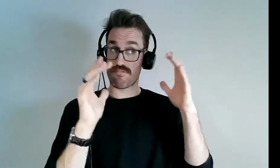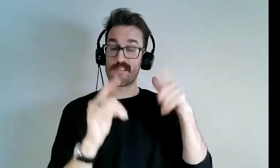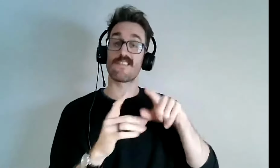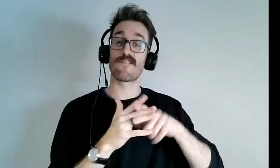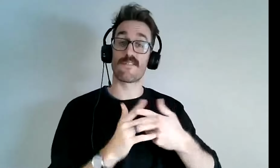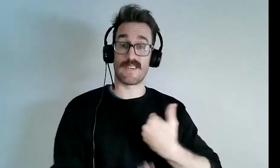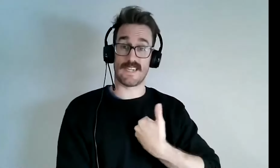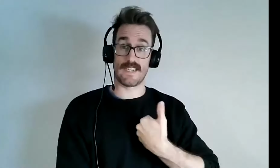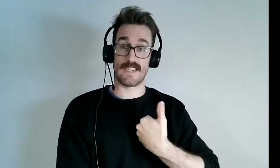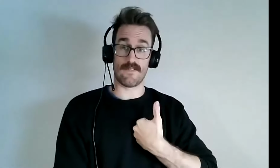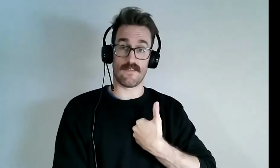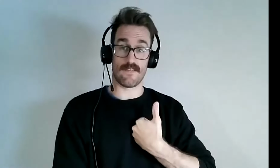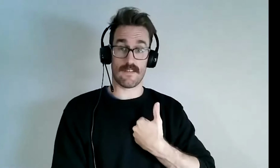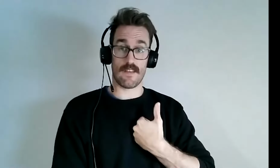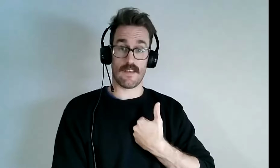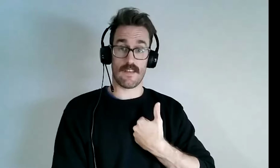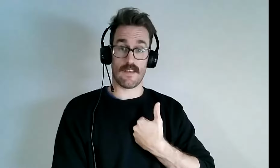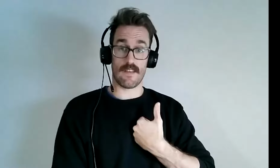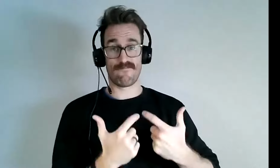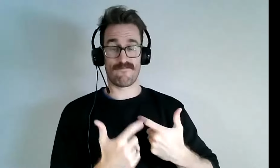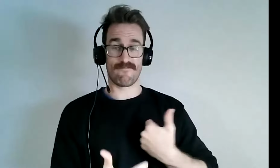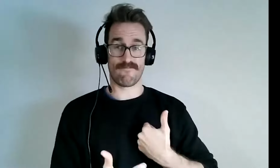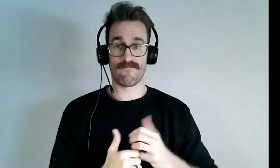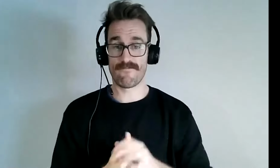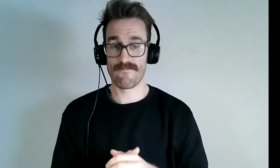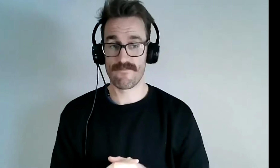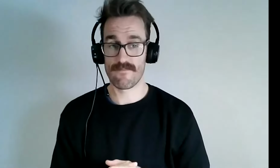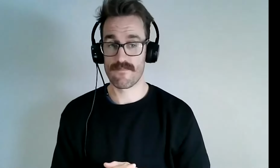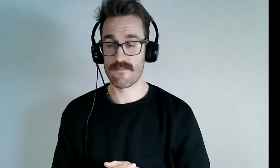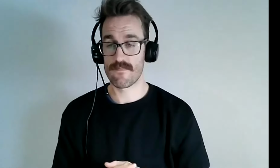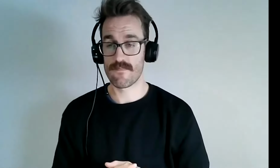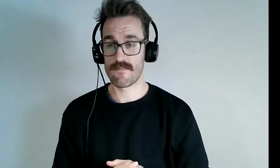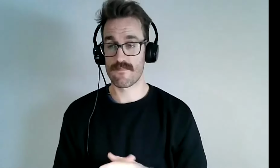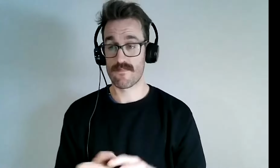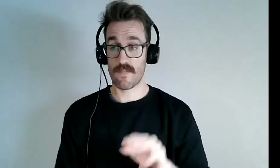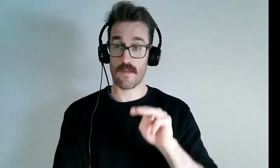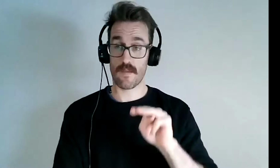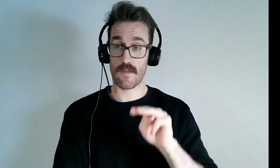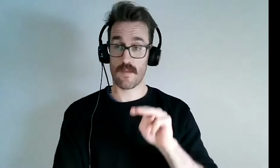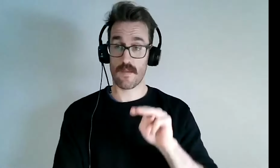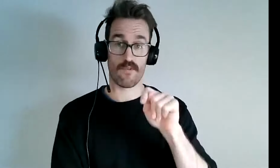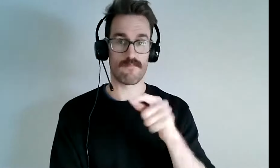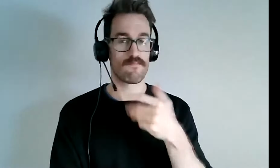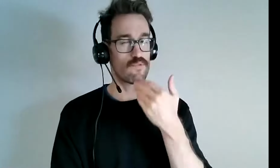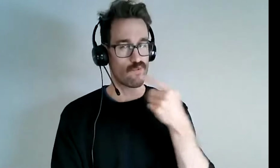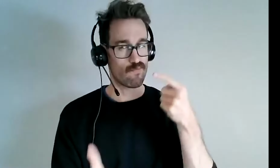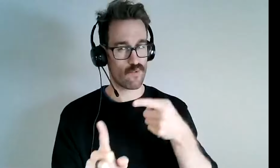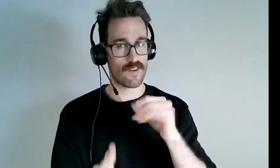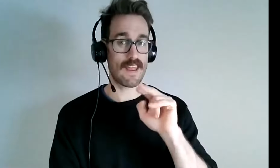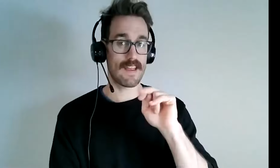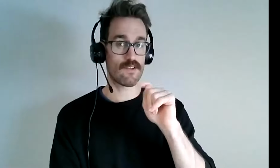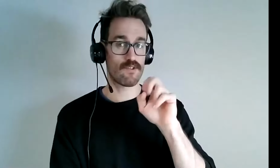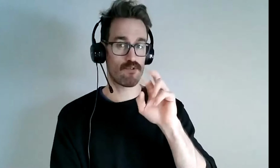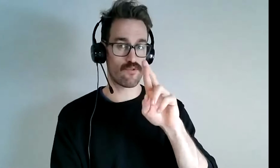ourselves. Margaret Young? Yeah, and that's why it's a very good point about the intergenerational piece, because